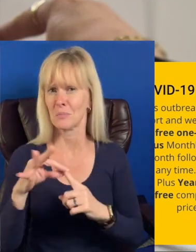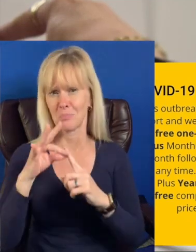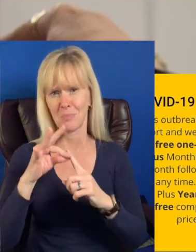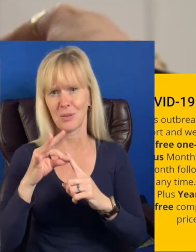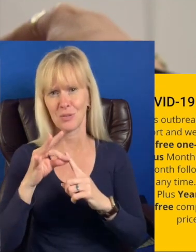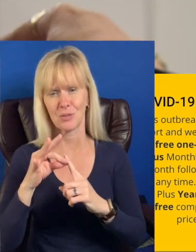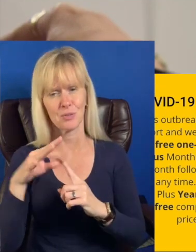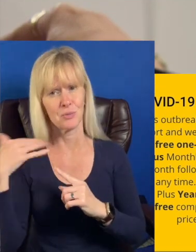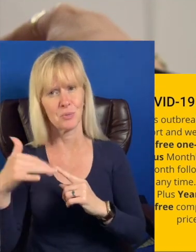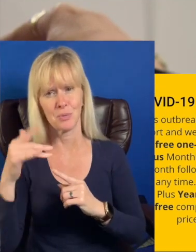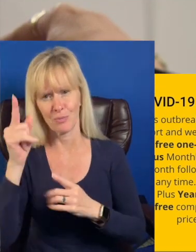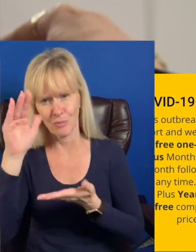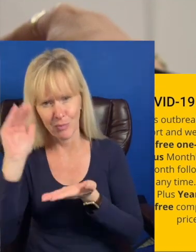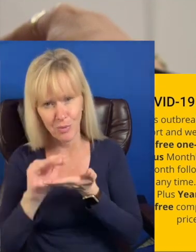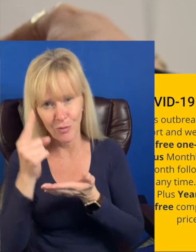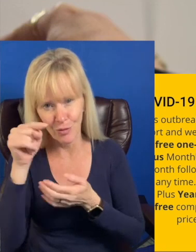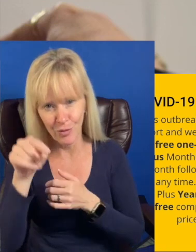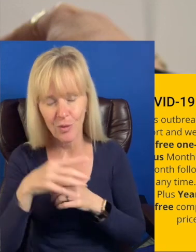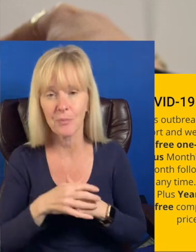for you.